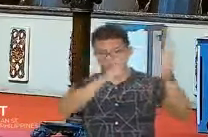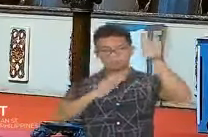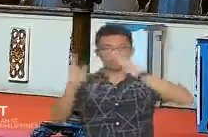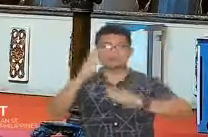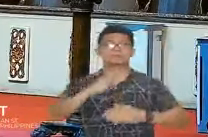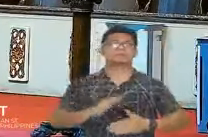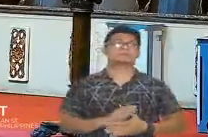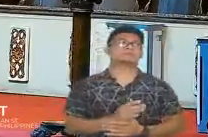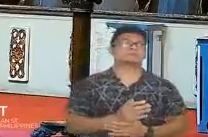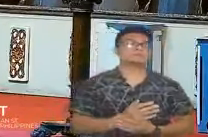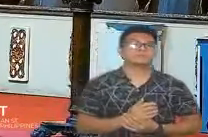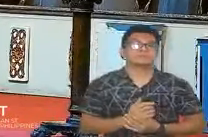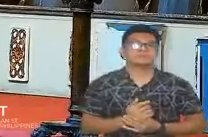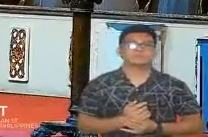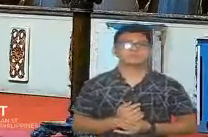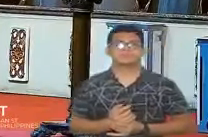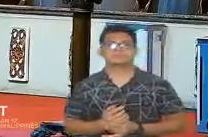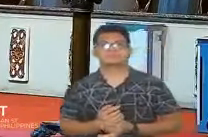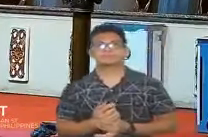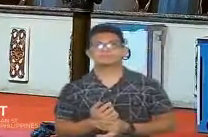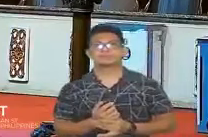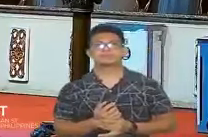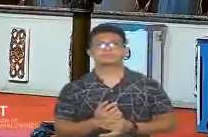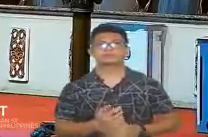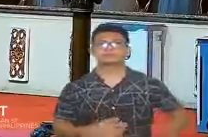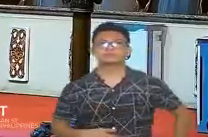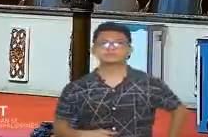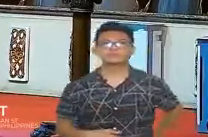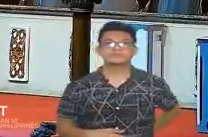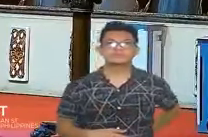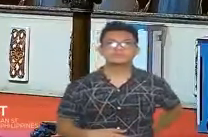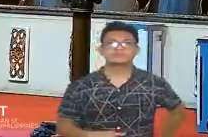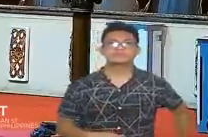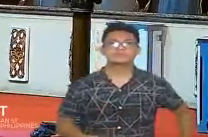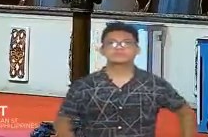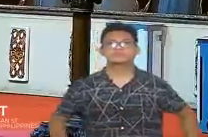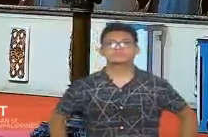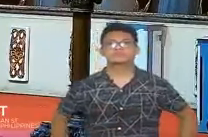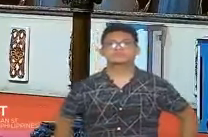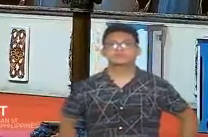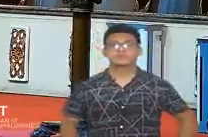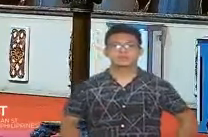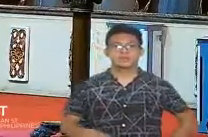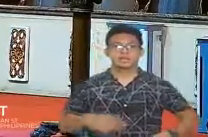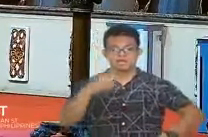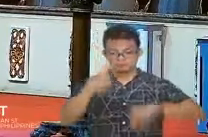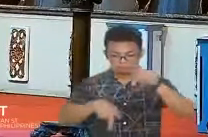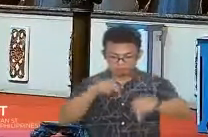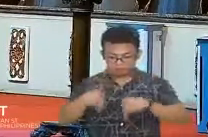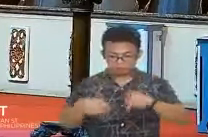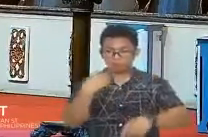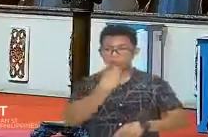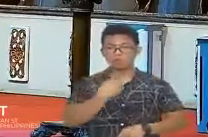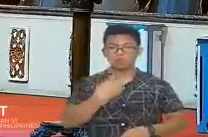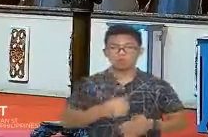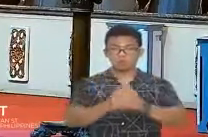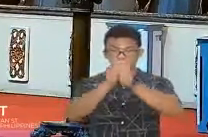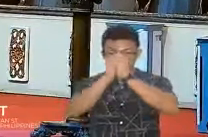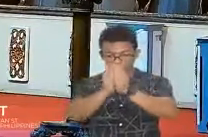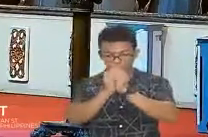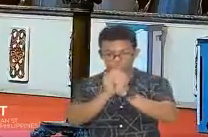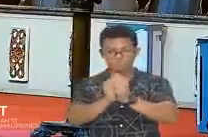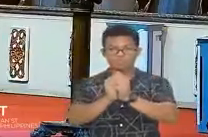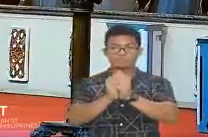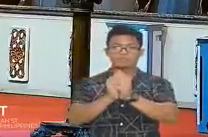and the prophets of Jezebel 400, which eat at Jezebel's table. You say, why Carmel? Number